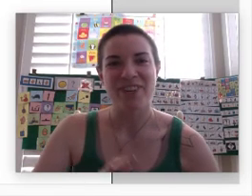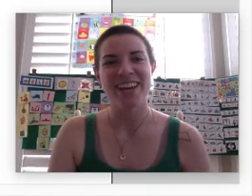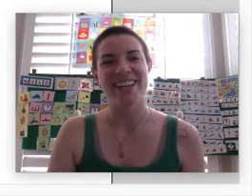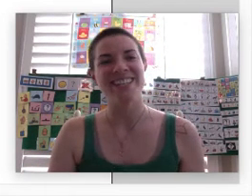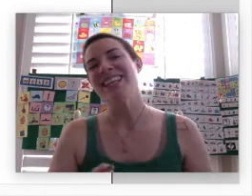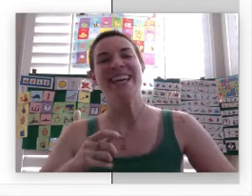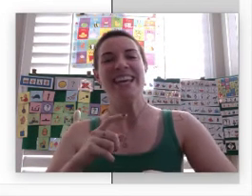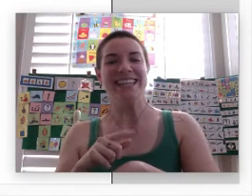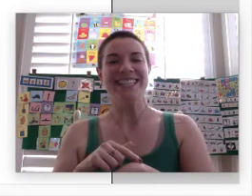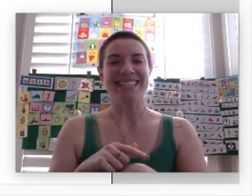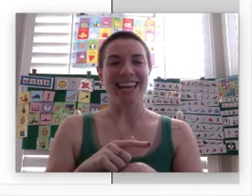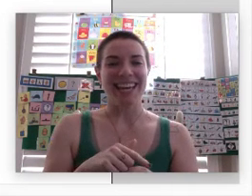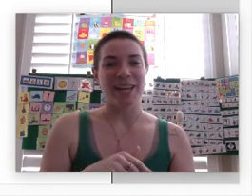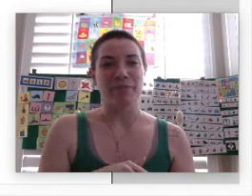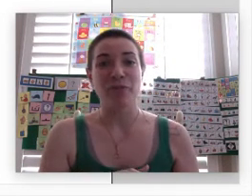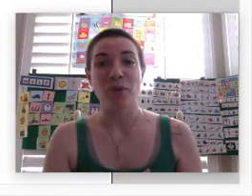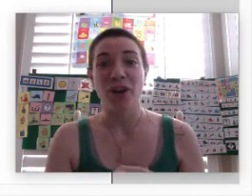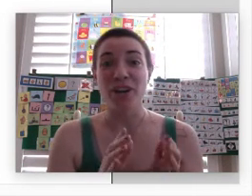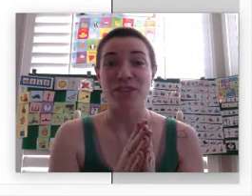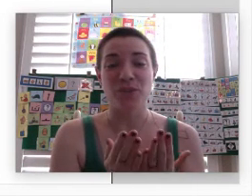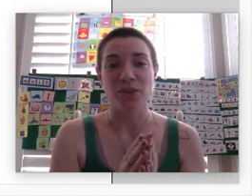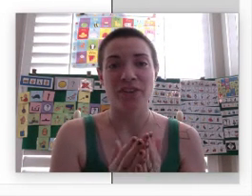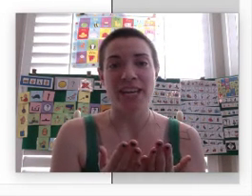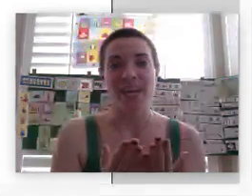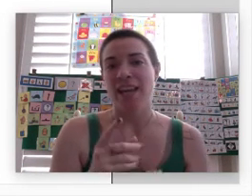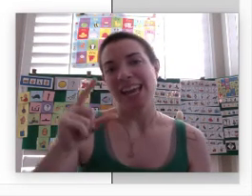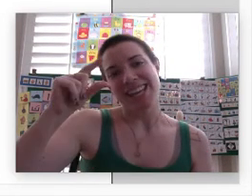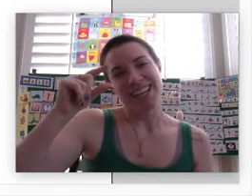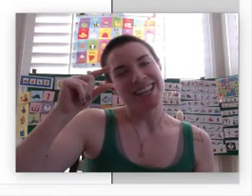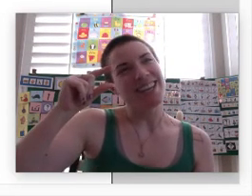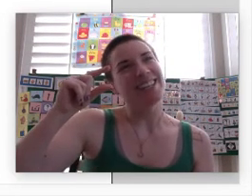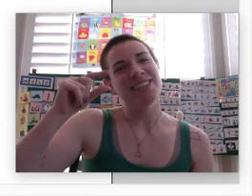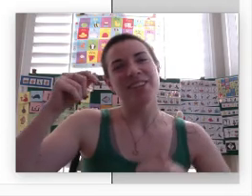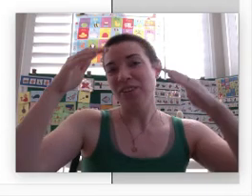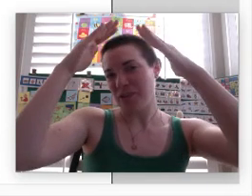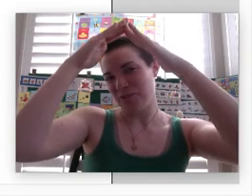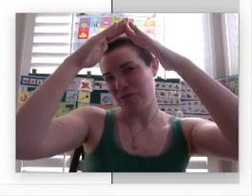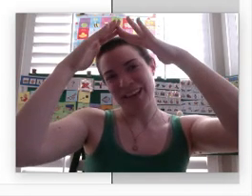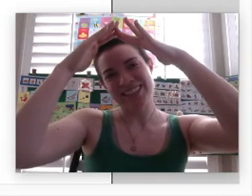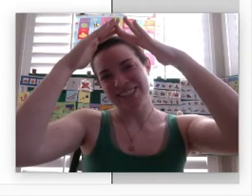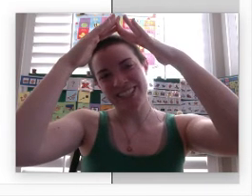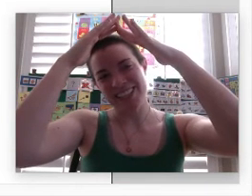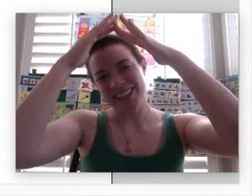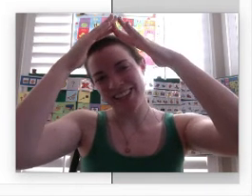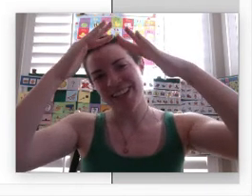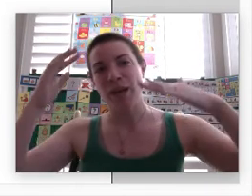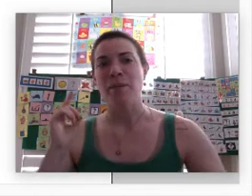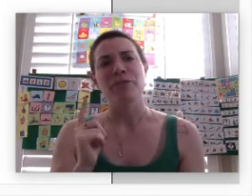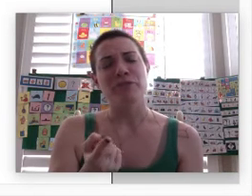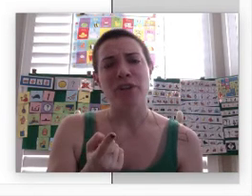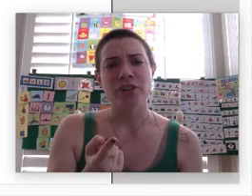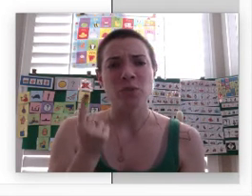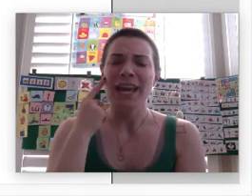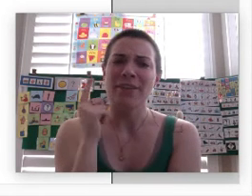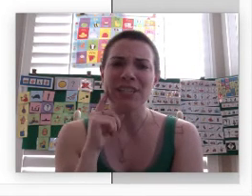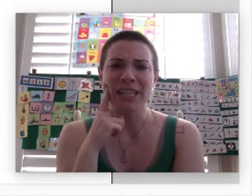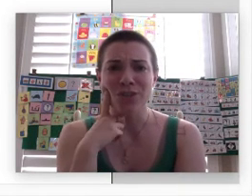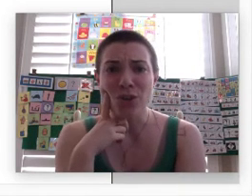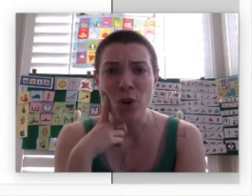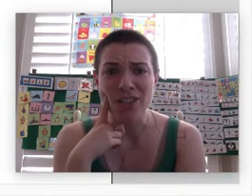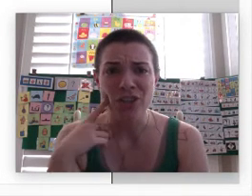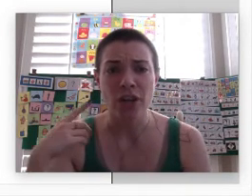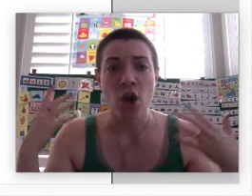Hi, my friends. It's time for a story and a little home activity. But first, we have